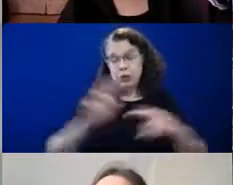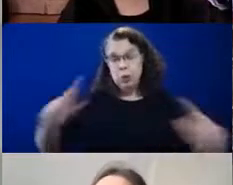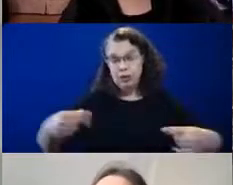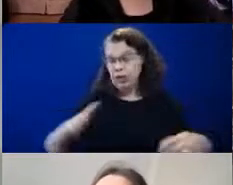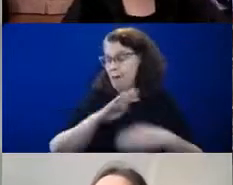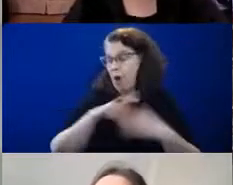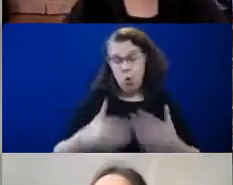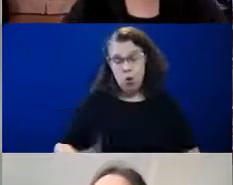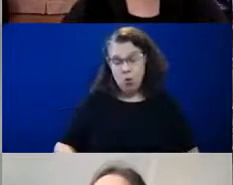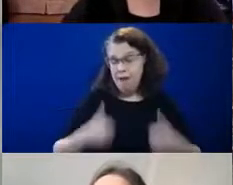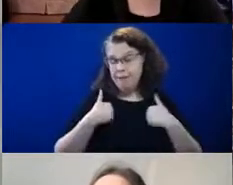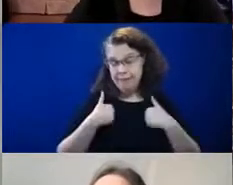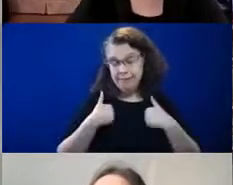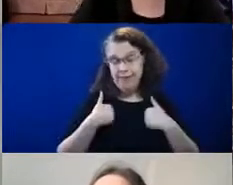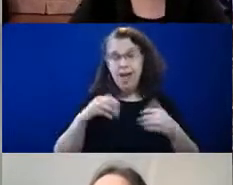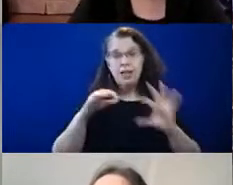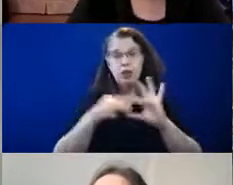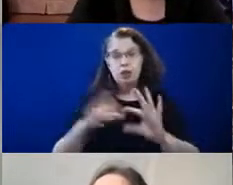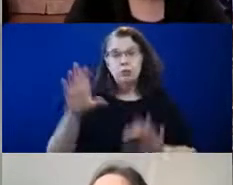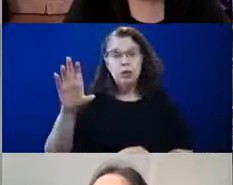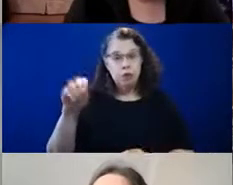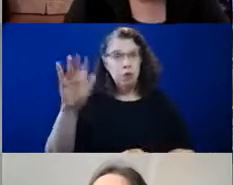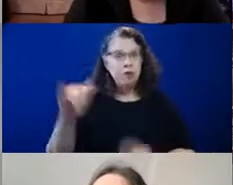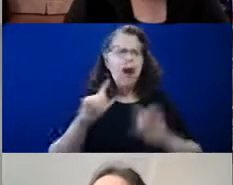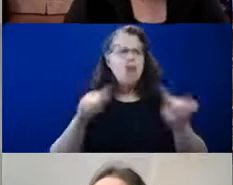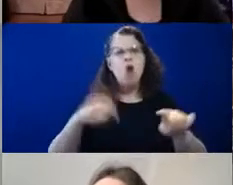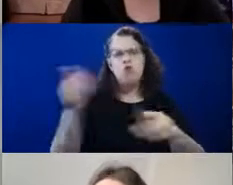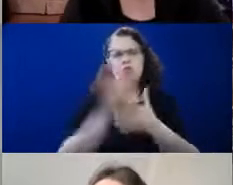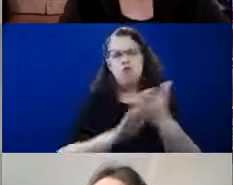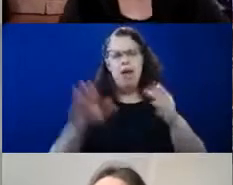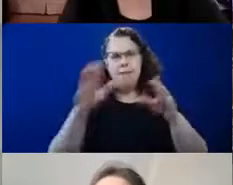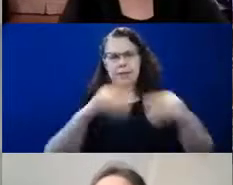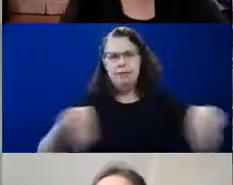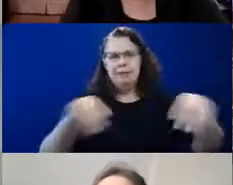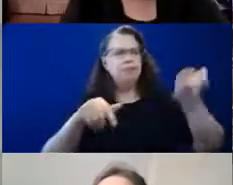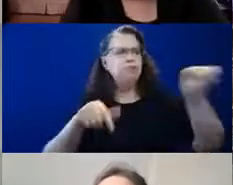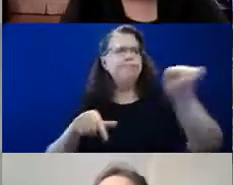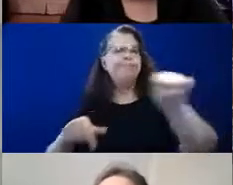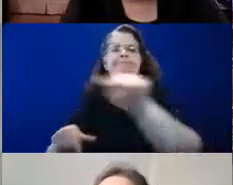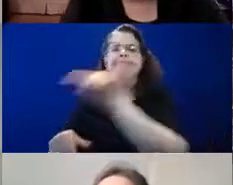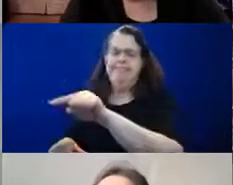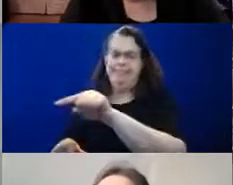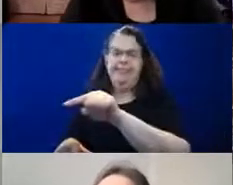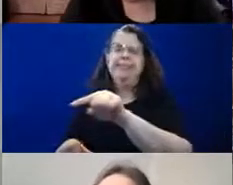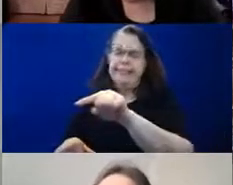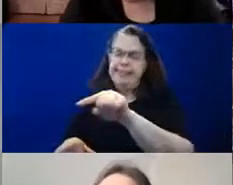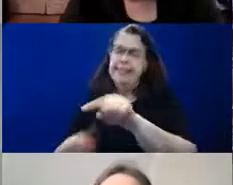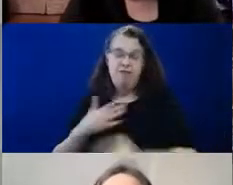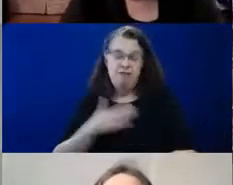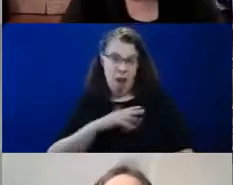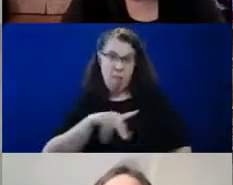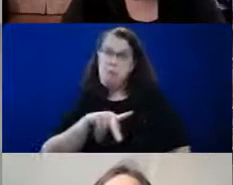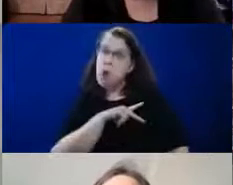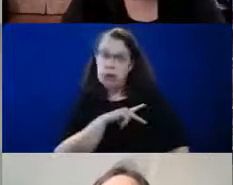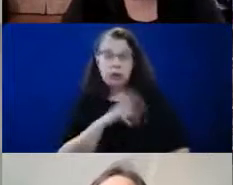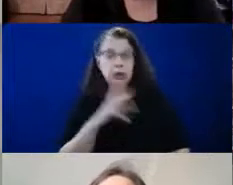LaGuardia, in terms of CUNY, I have been at other CUNY campuses. And I can assure you that from my personal experiences, I